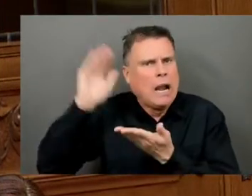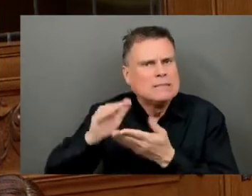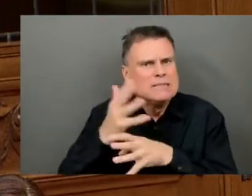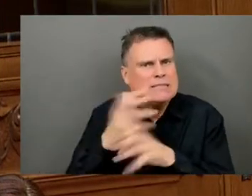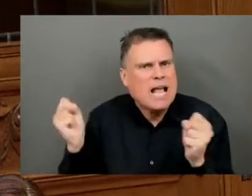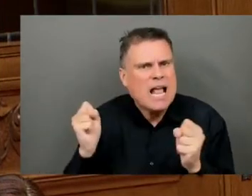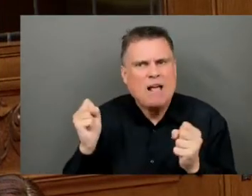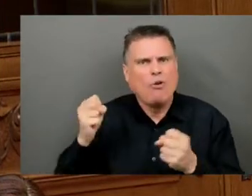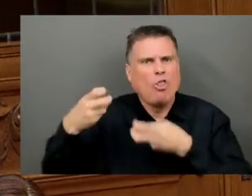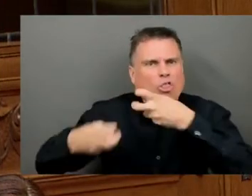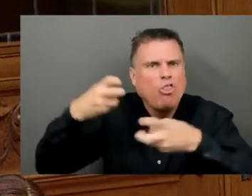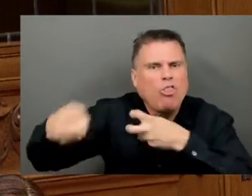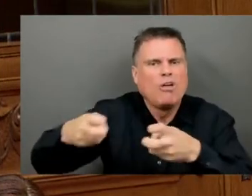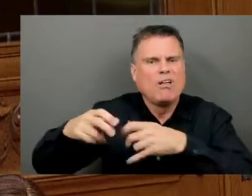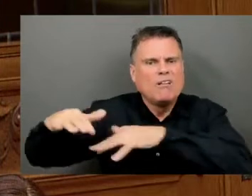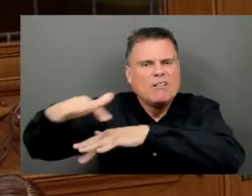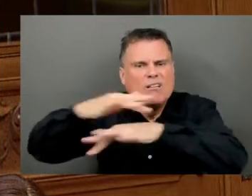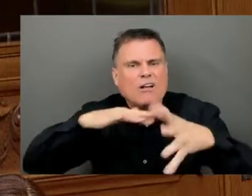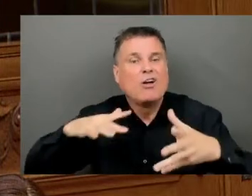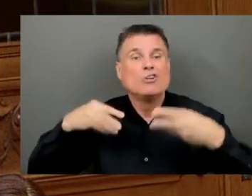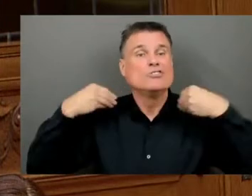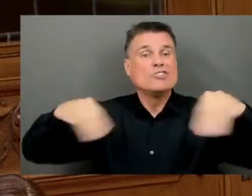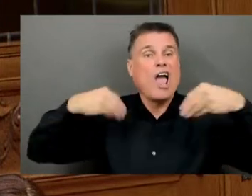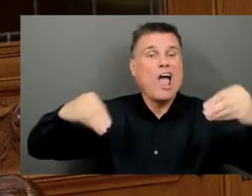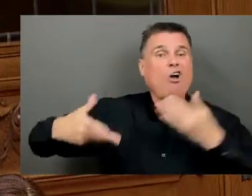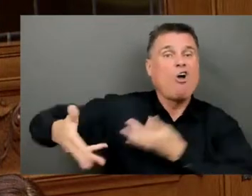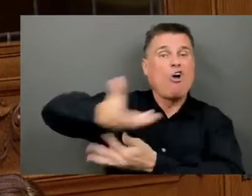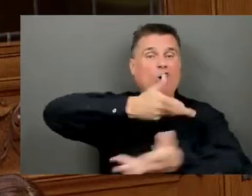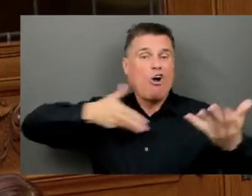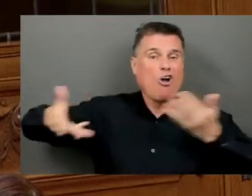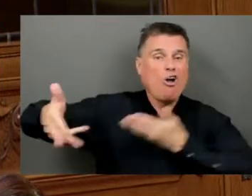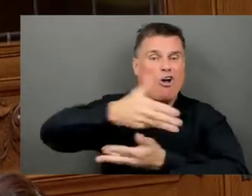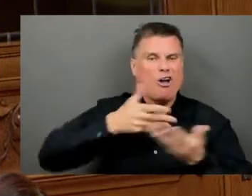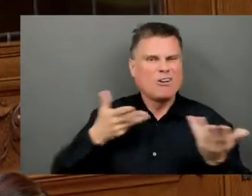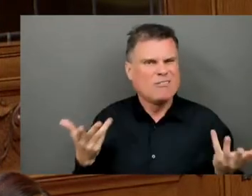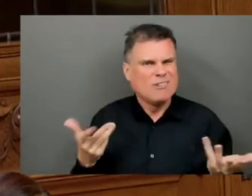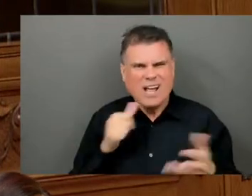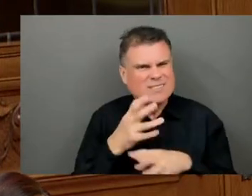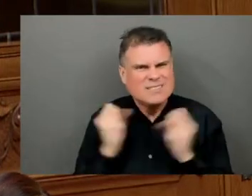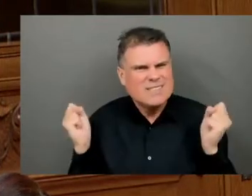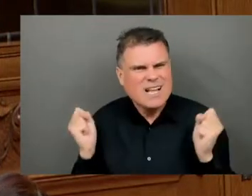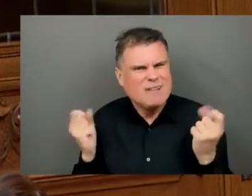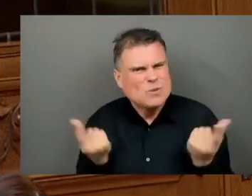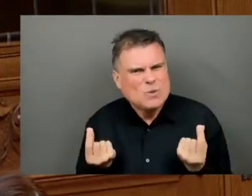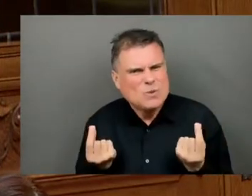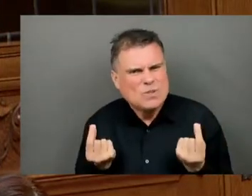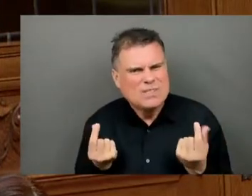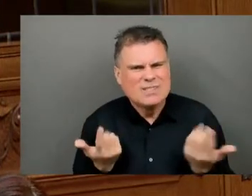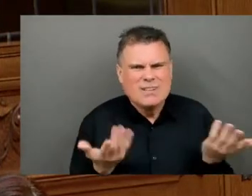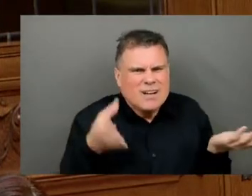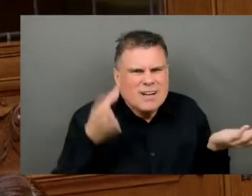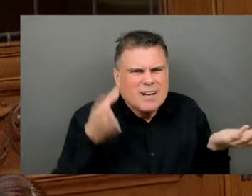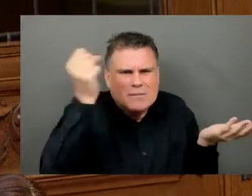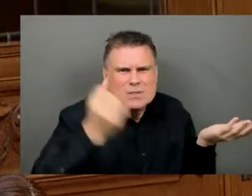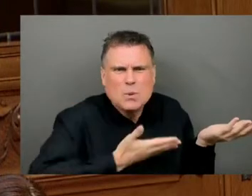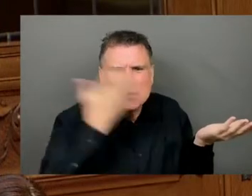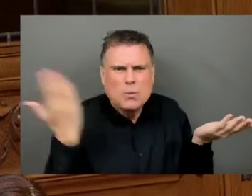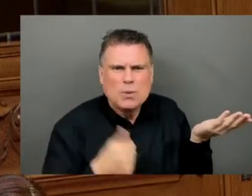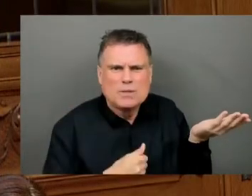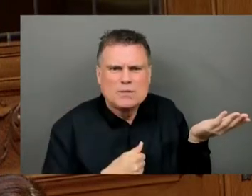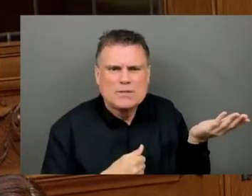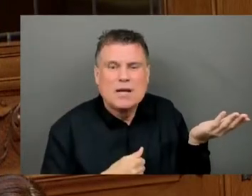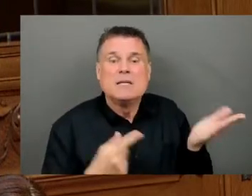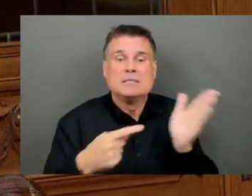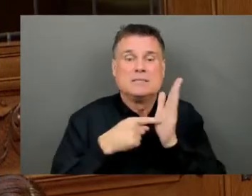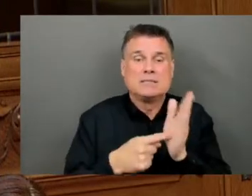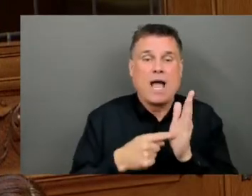with an ounce of common sense? Mr. Speaker, in the beautiful community of Courtney, in the Comox Valley, Cliff